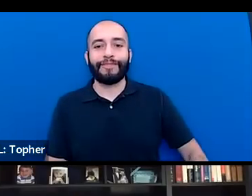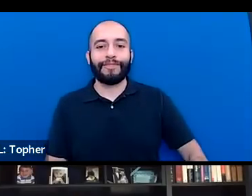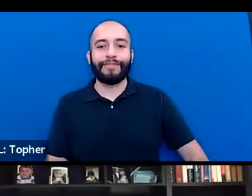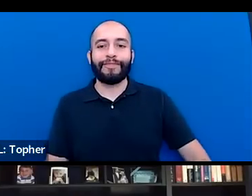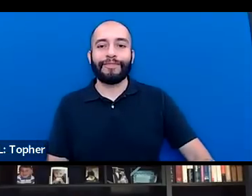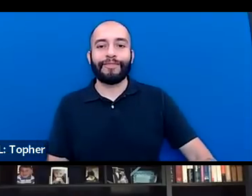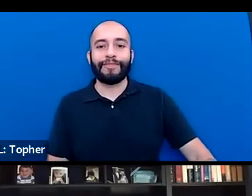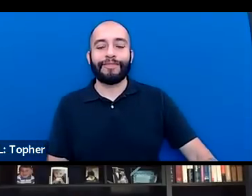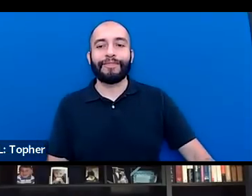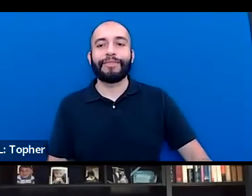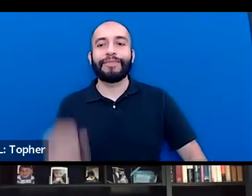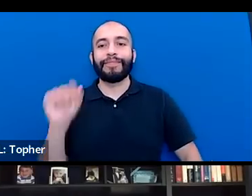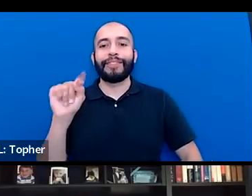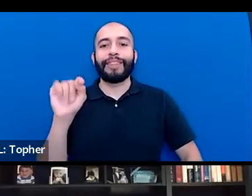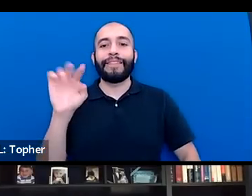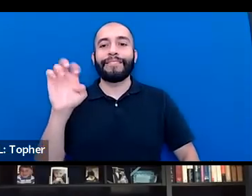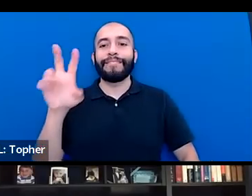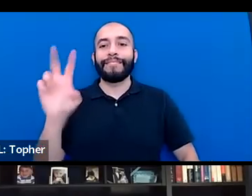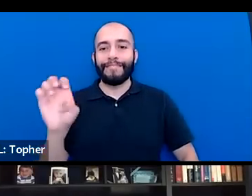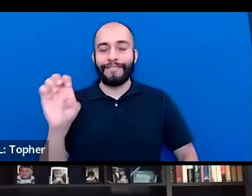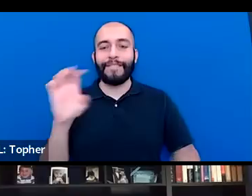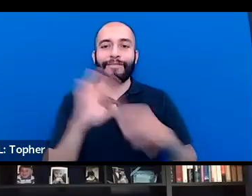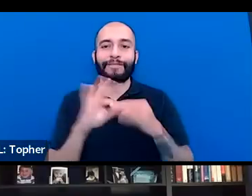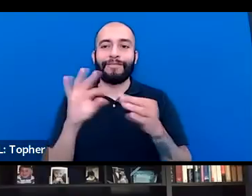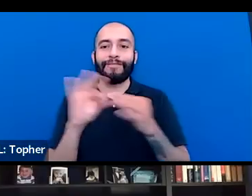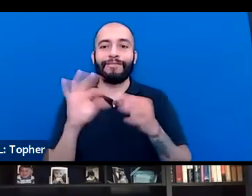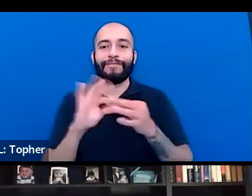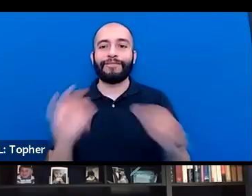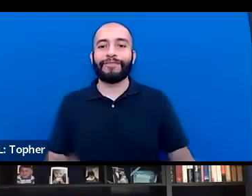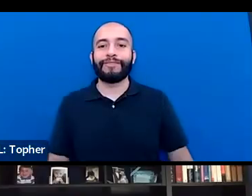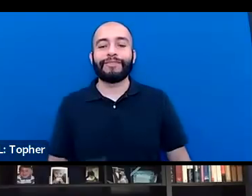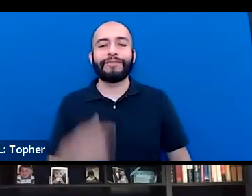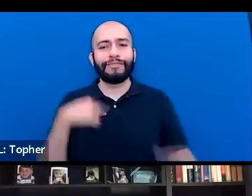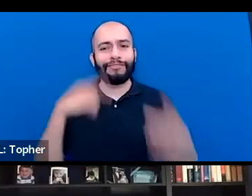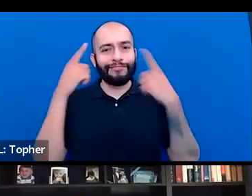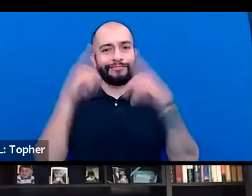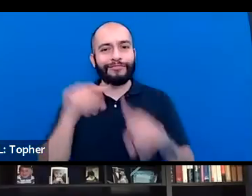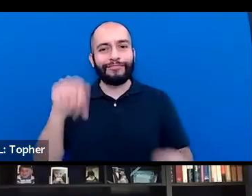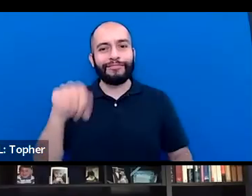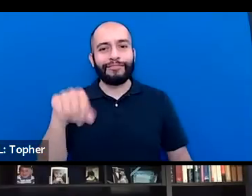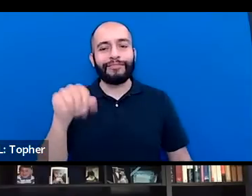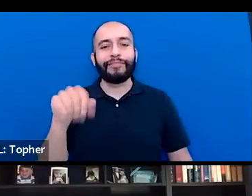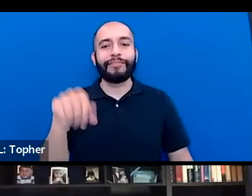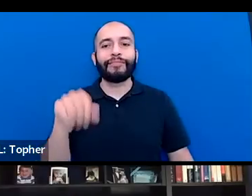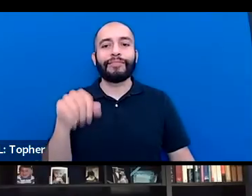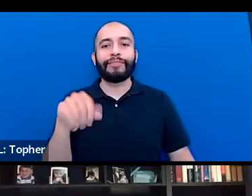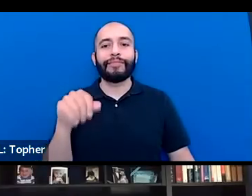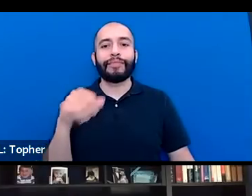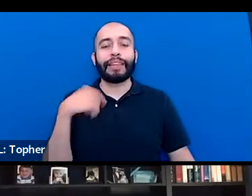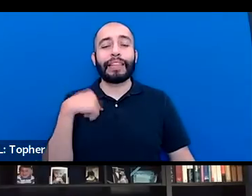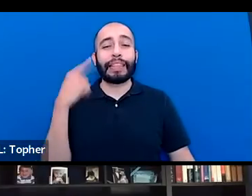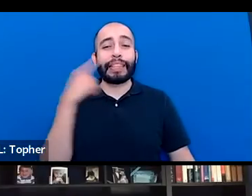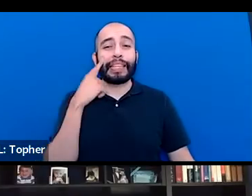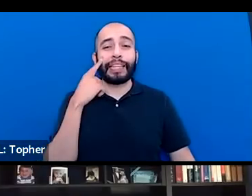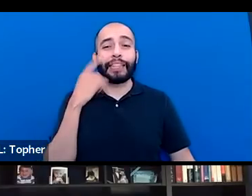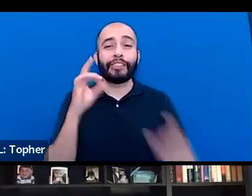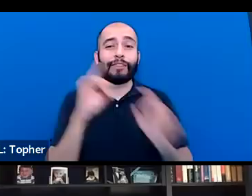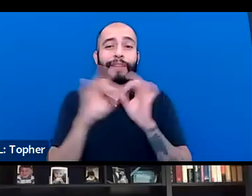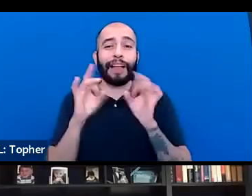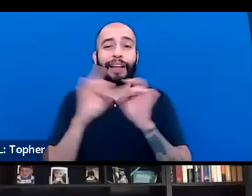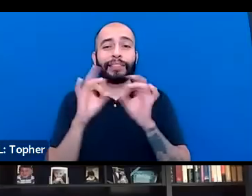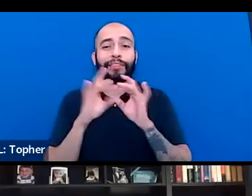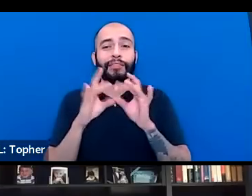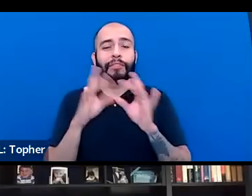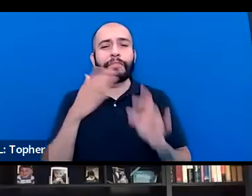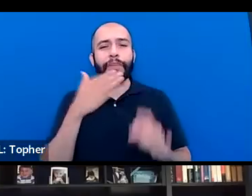off if, instead of declaring war against the union from day one, just embraced them, and it might have ended up saving money, and